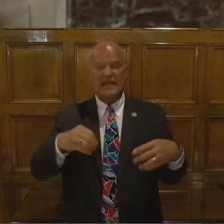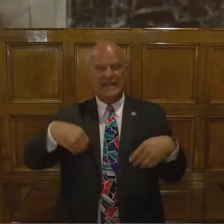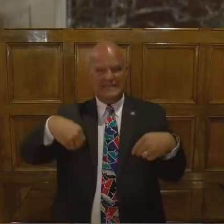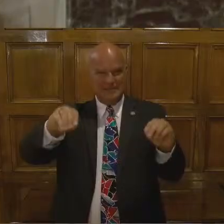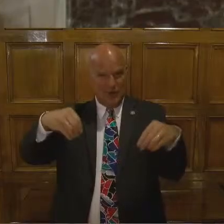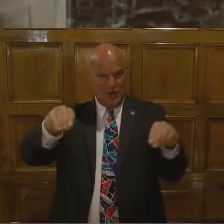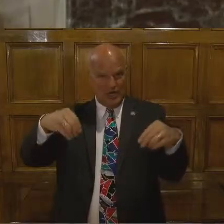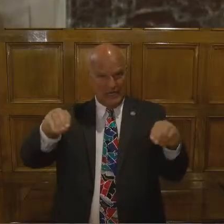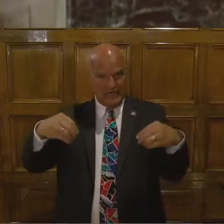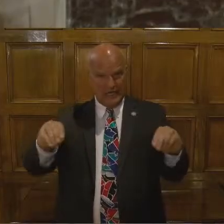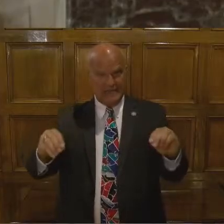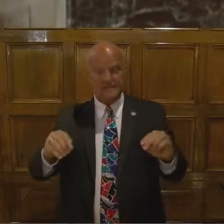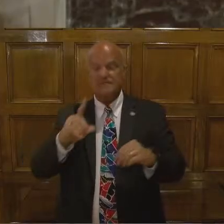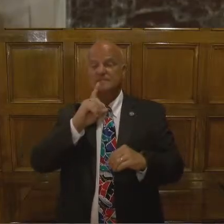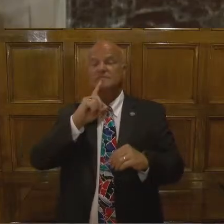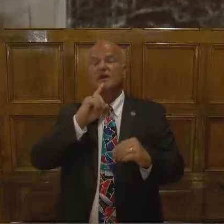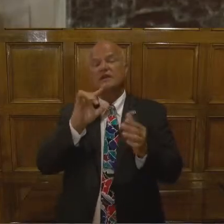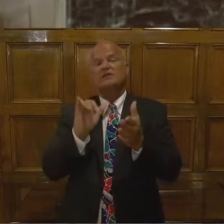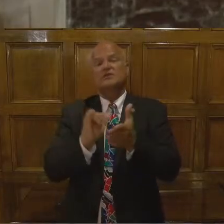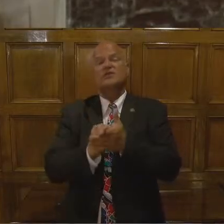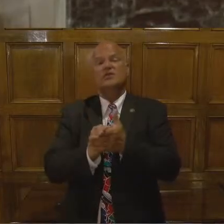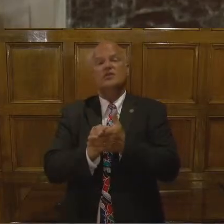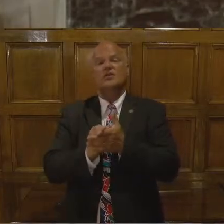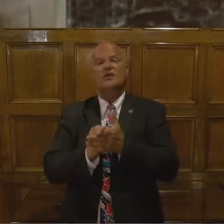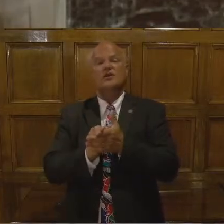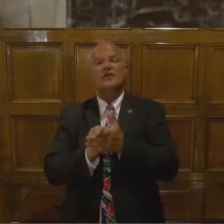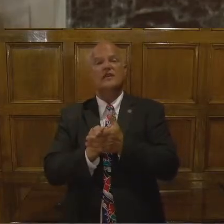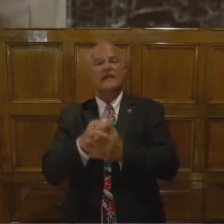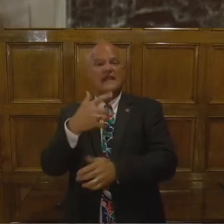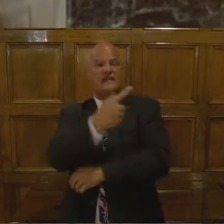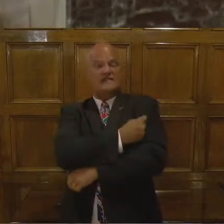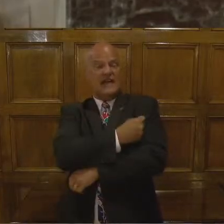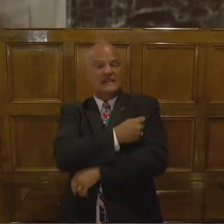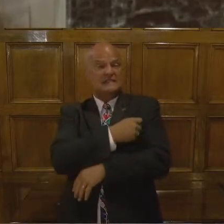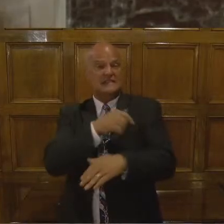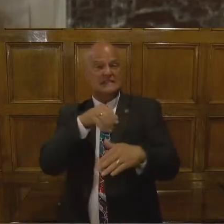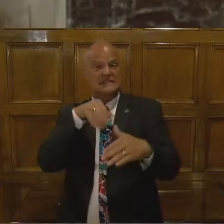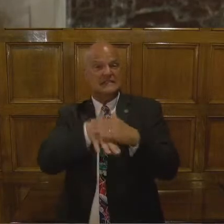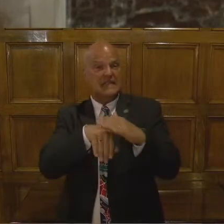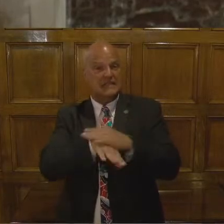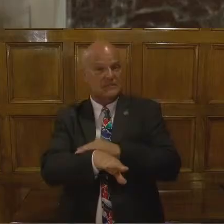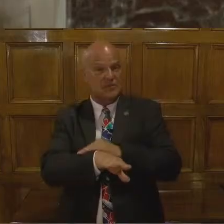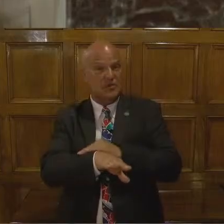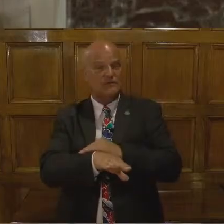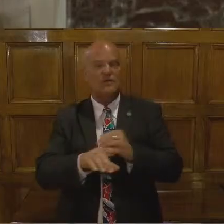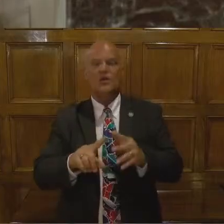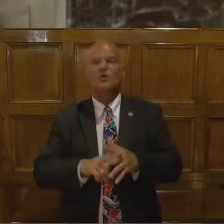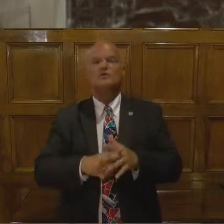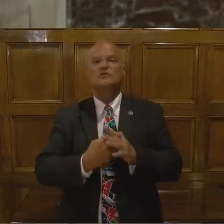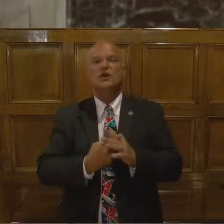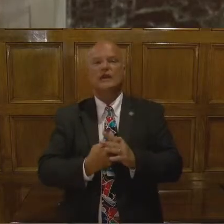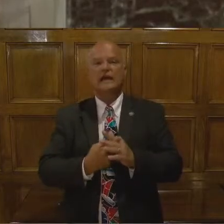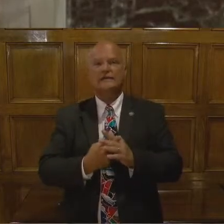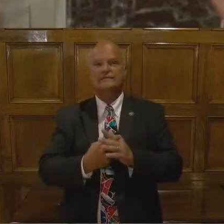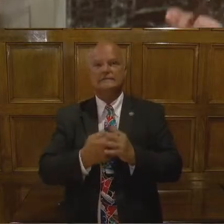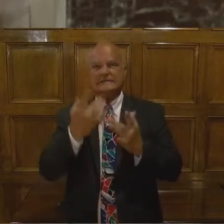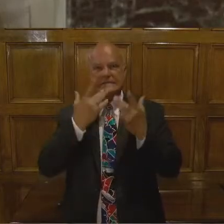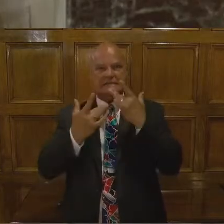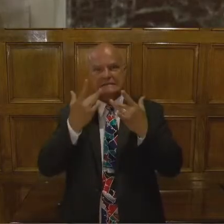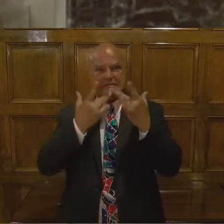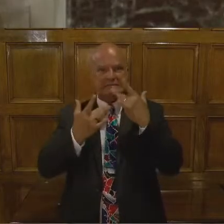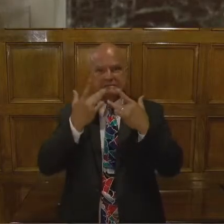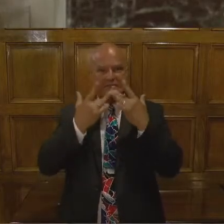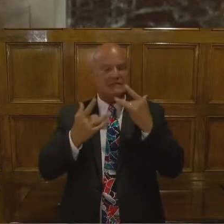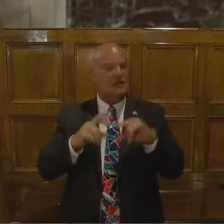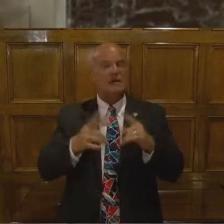marketing, you make sure the vaccines are accessible. When we started out, there was a shortage of supply. There's